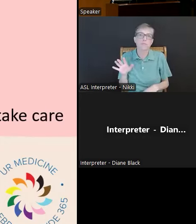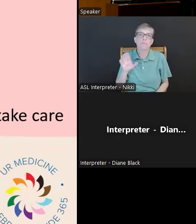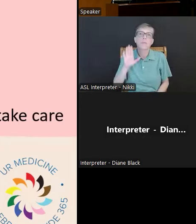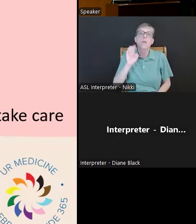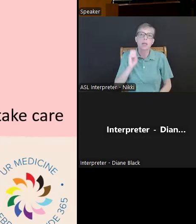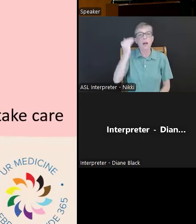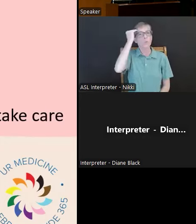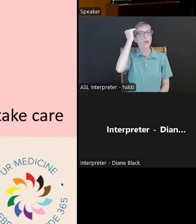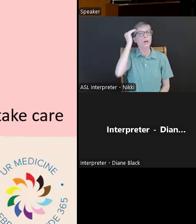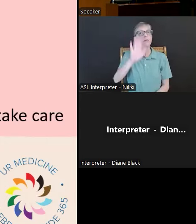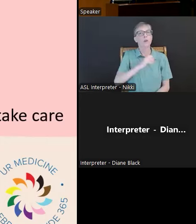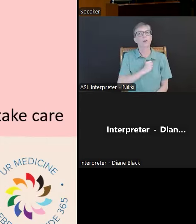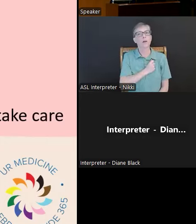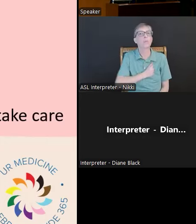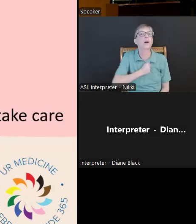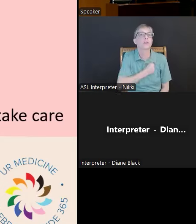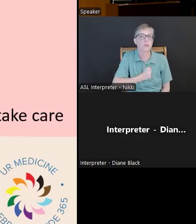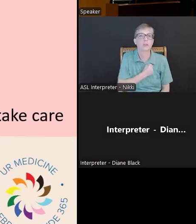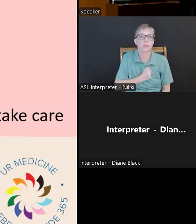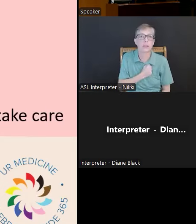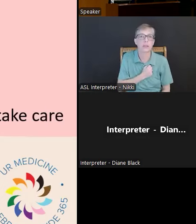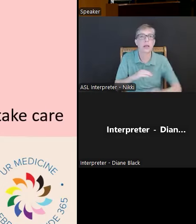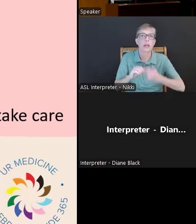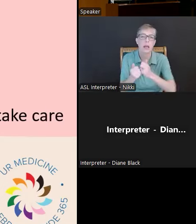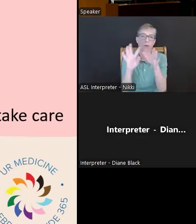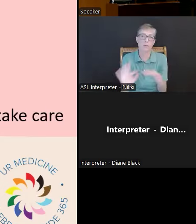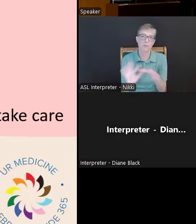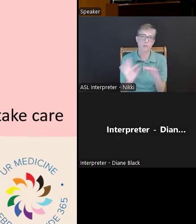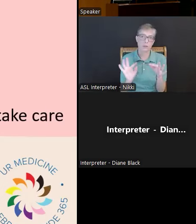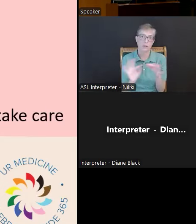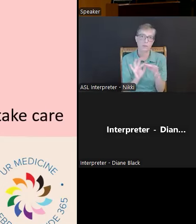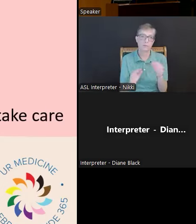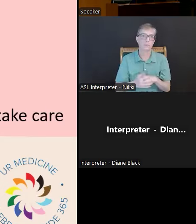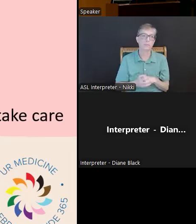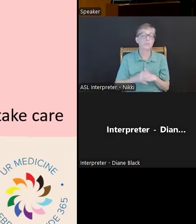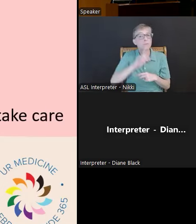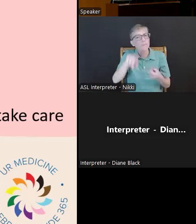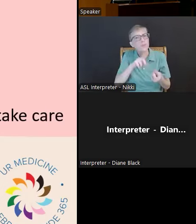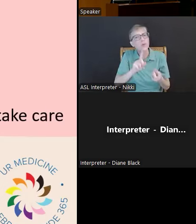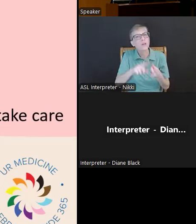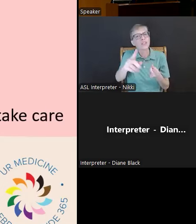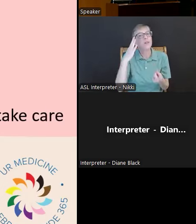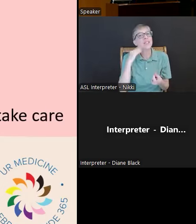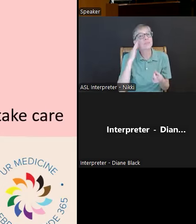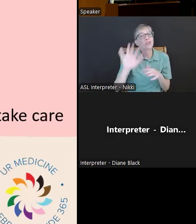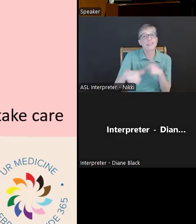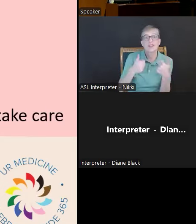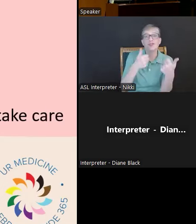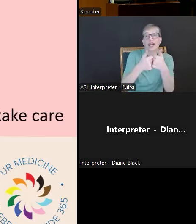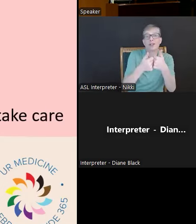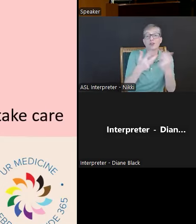And it's tough too, because I think it's easy, like when somebody's challenging us, when we're trying to be a good ally, when we want to